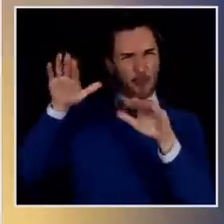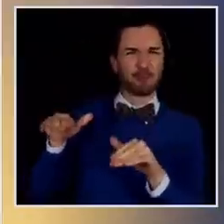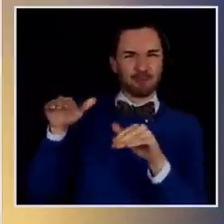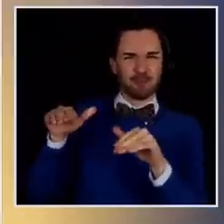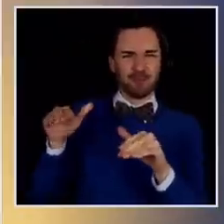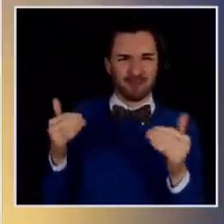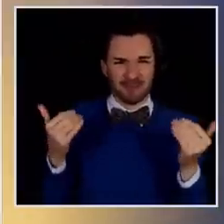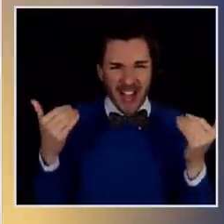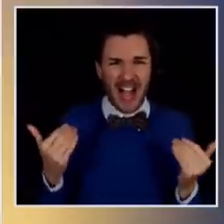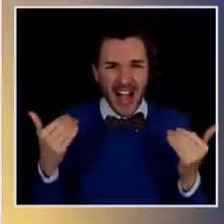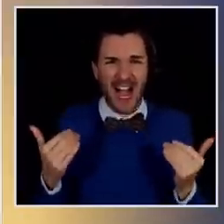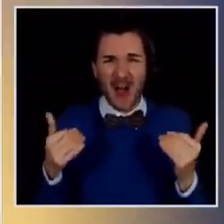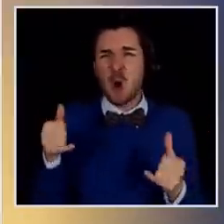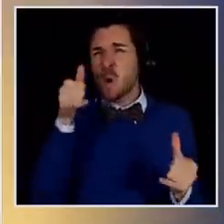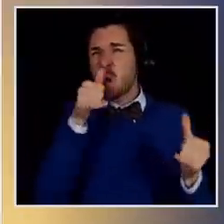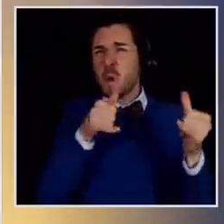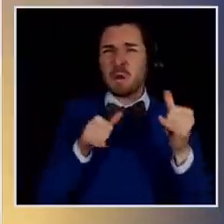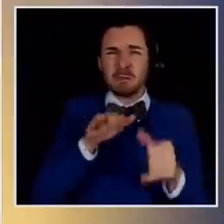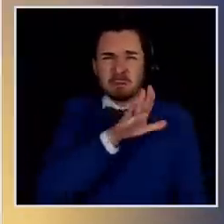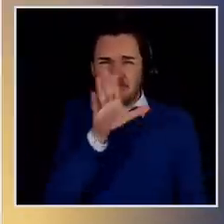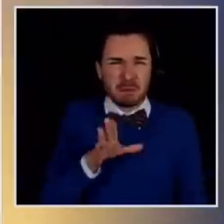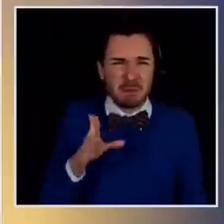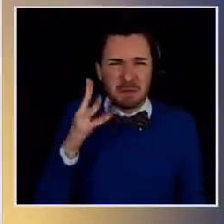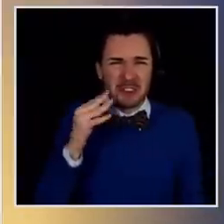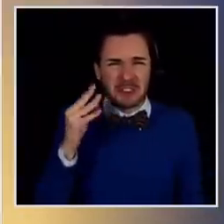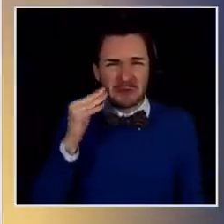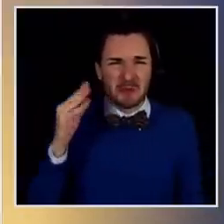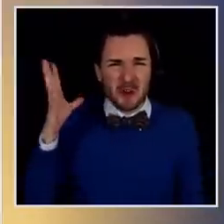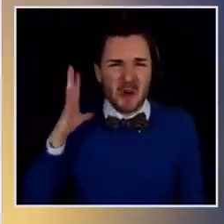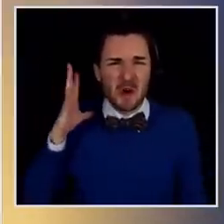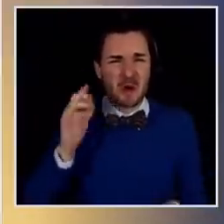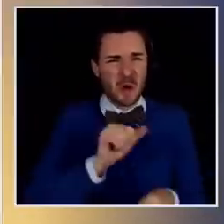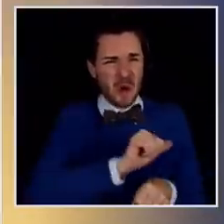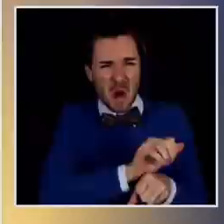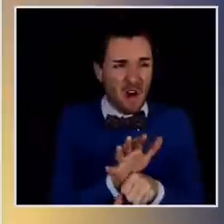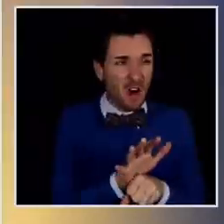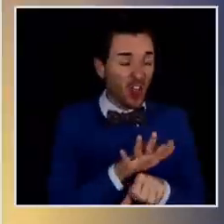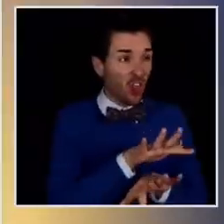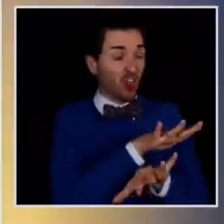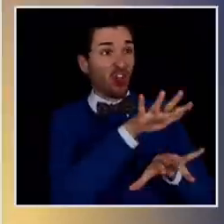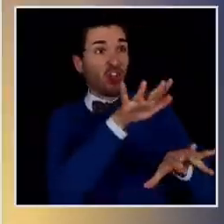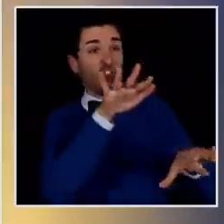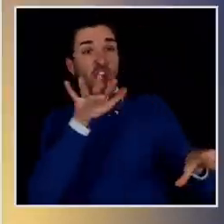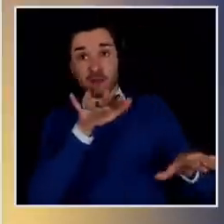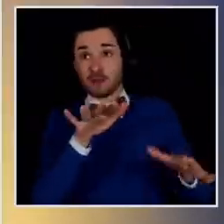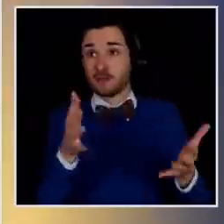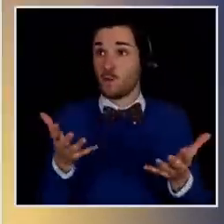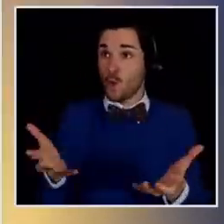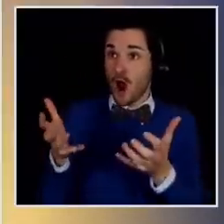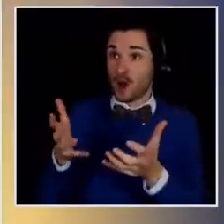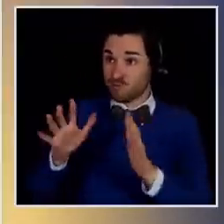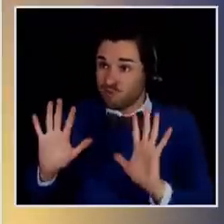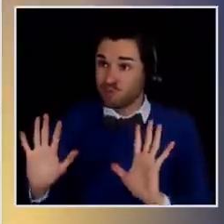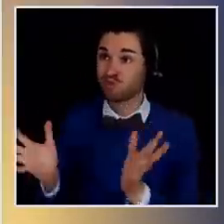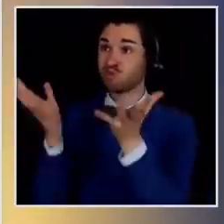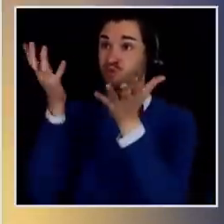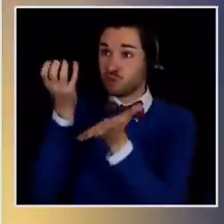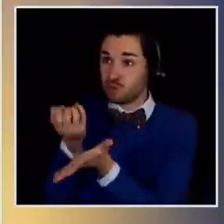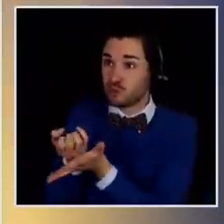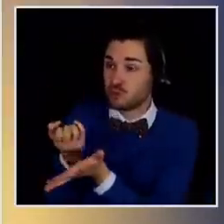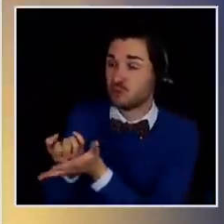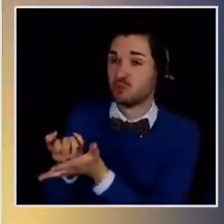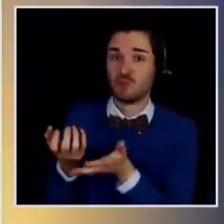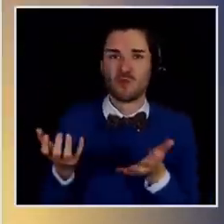time. The battle to control the virus, the battle to build prosperity, the battle to secure